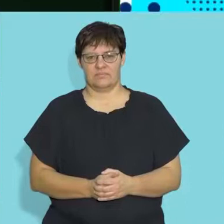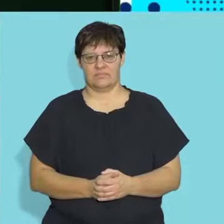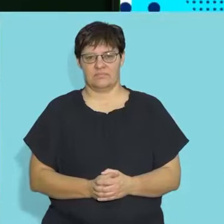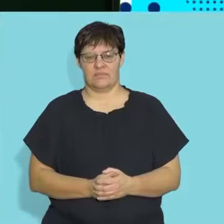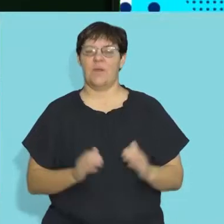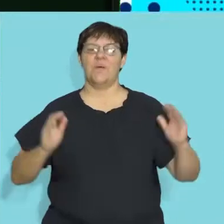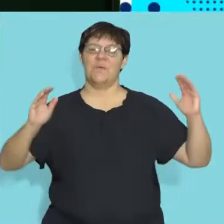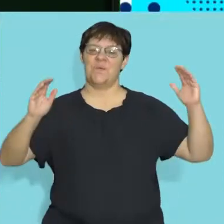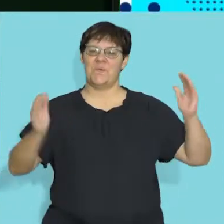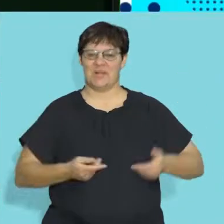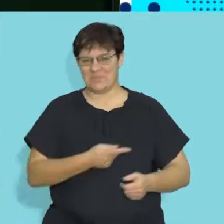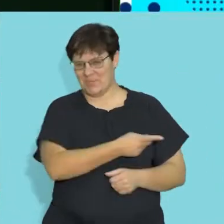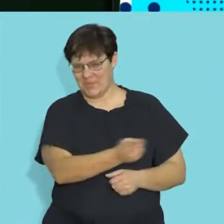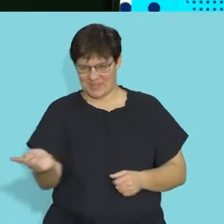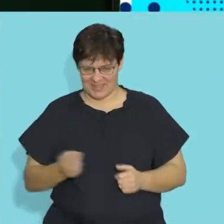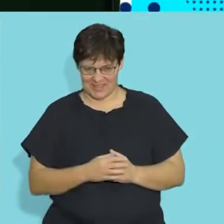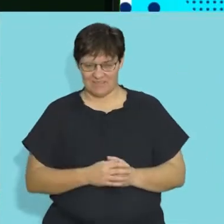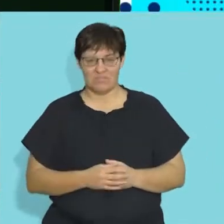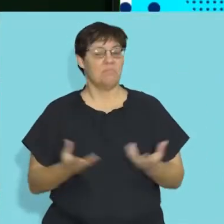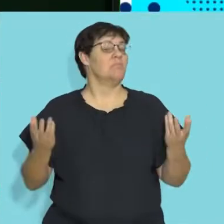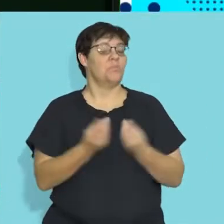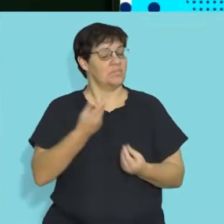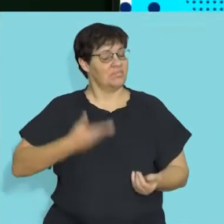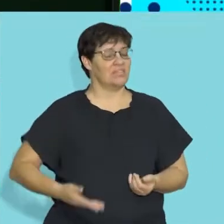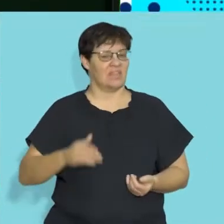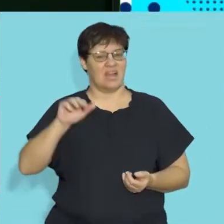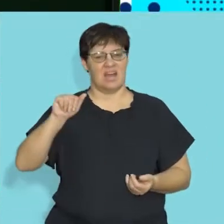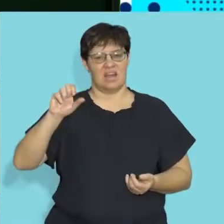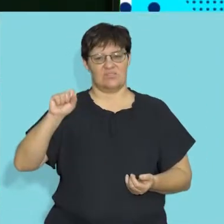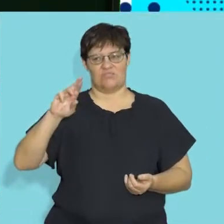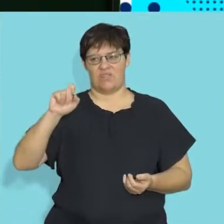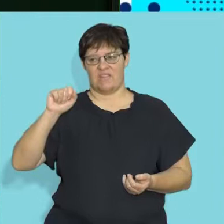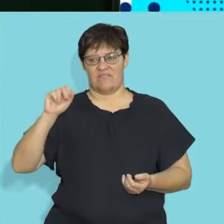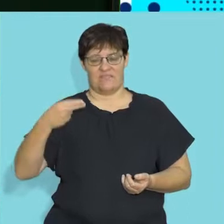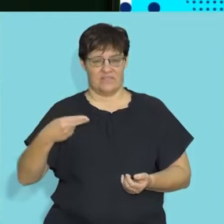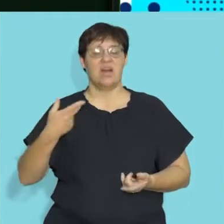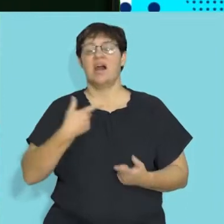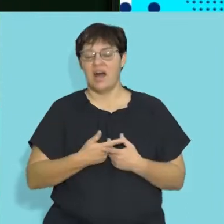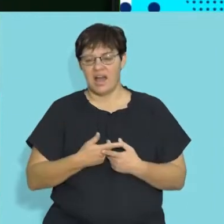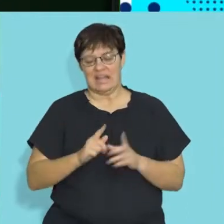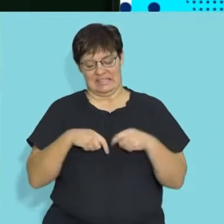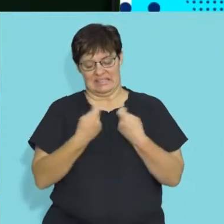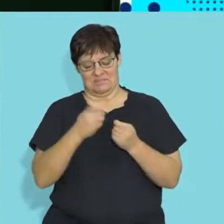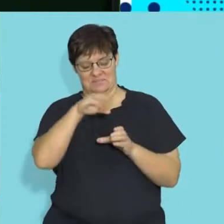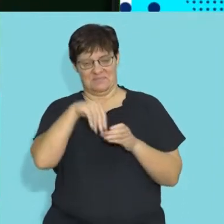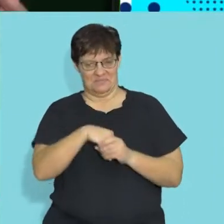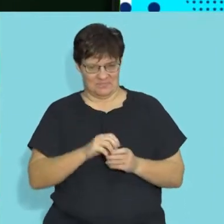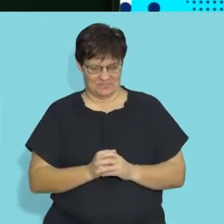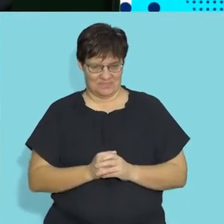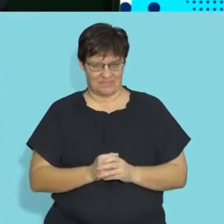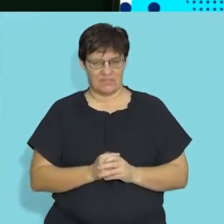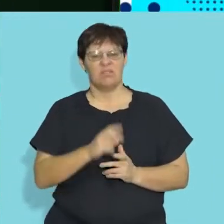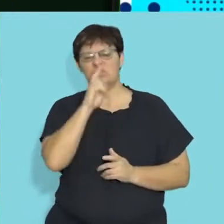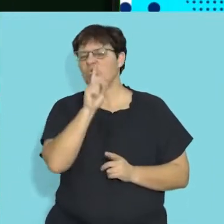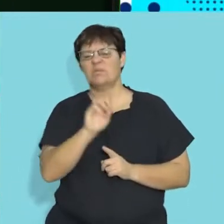Welcome, Accounting Boffins. You with Ashraf Patel and the team. And today we're looking at a bit of revision of sections that